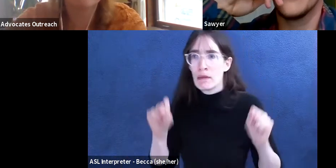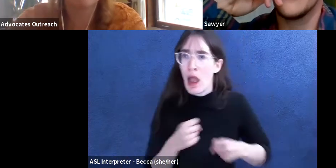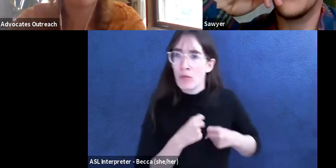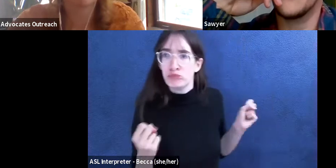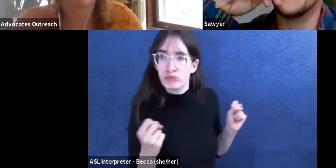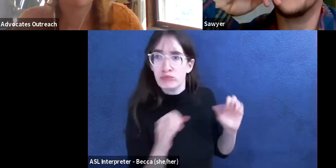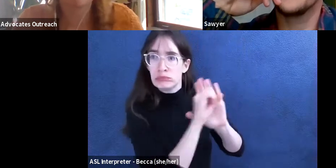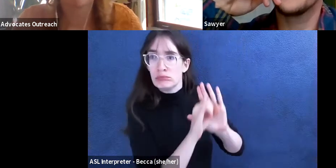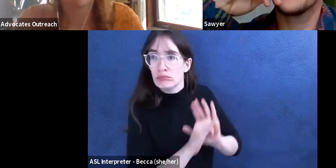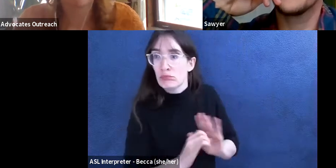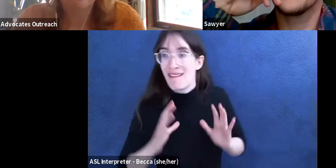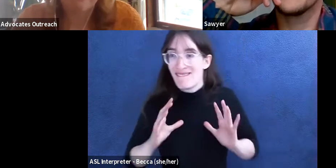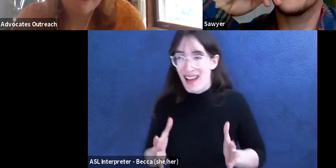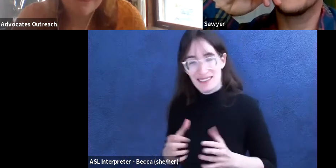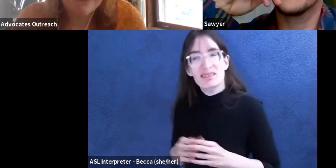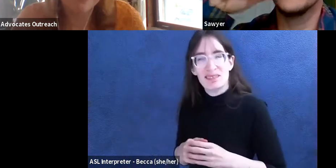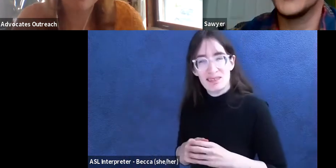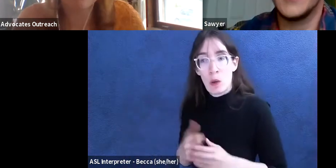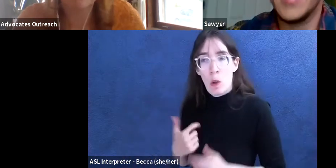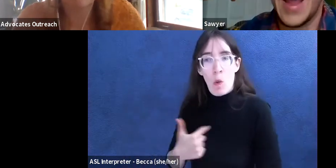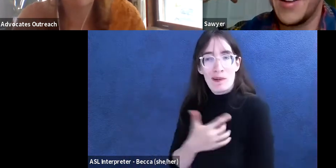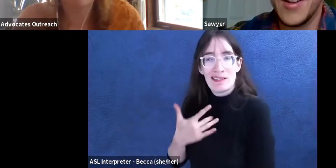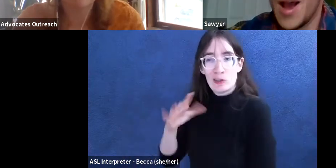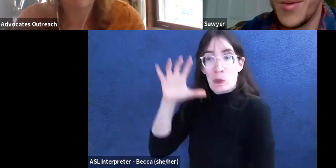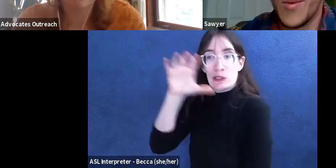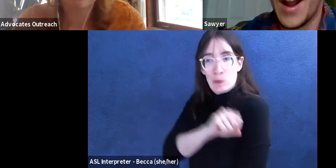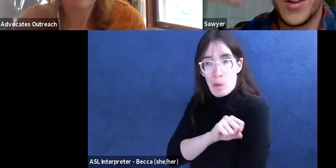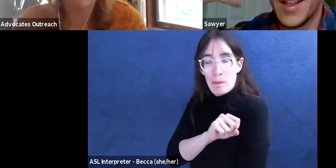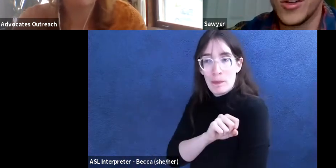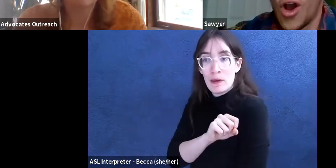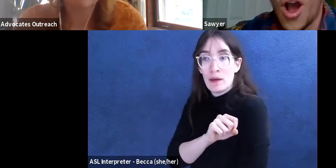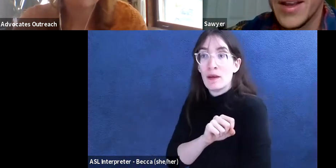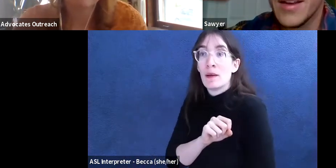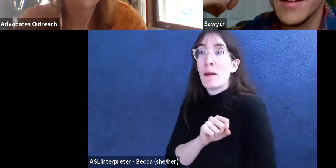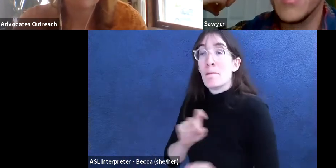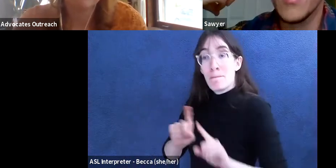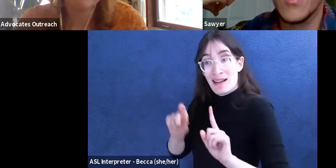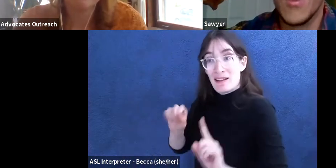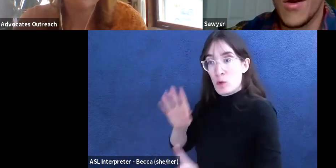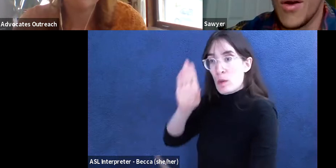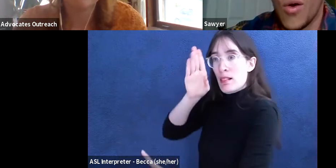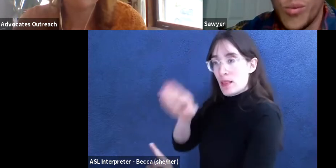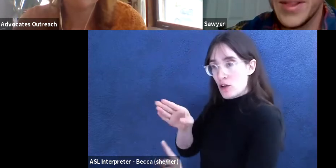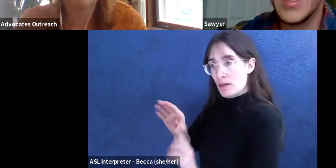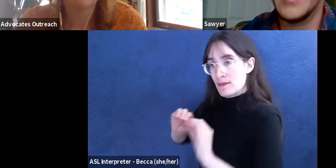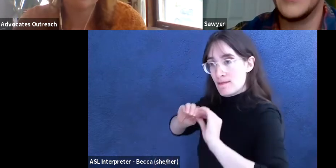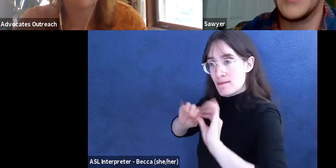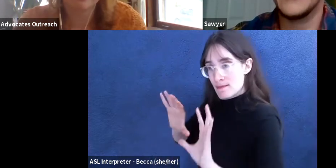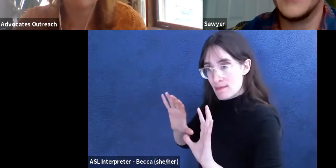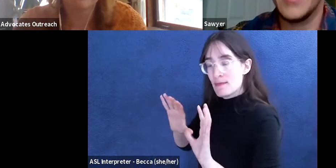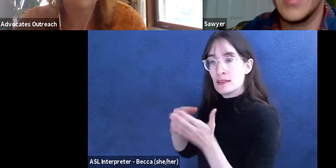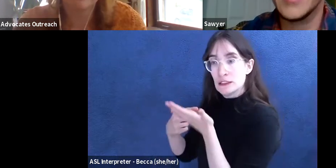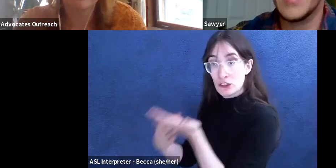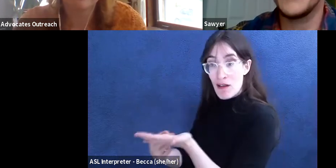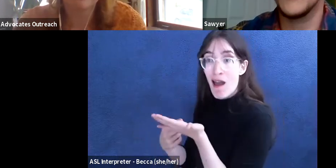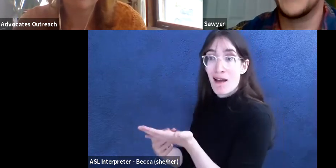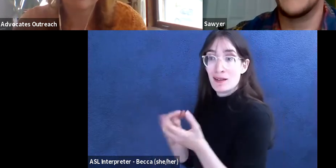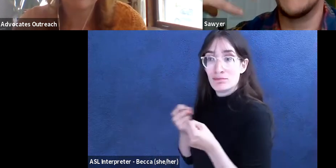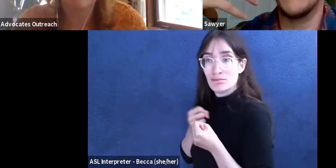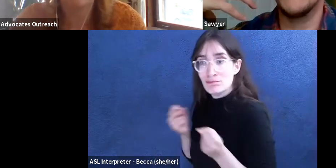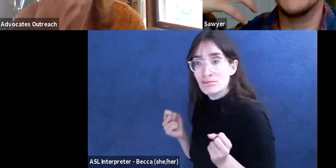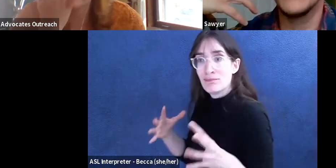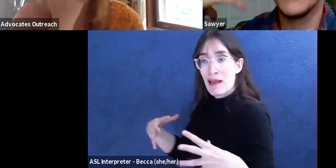know that it would be okay with you and that you would love them and accept them, even if they're gay,